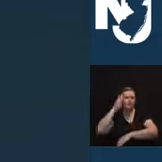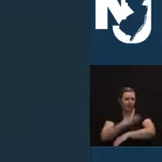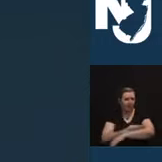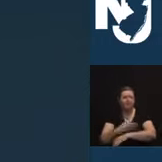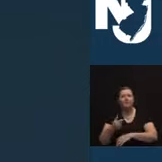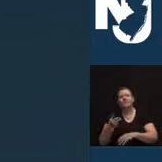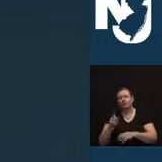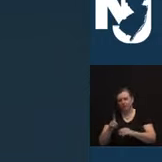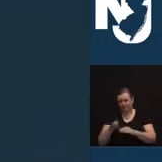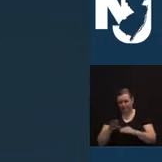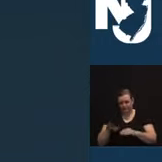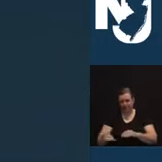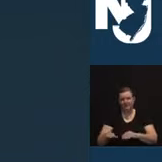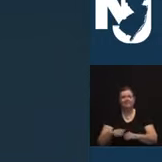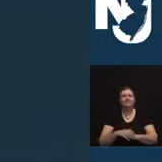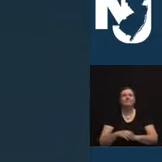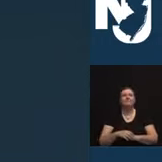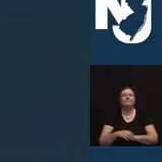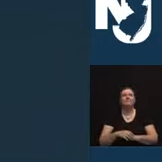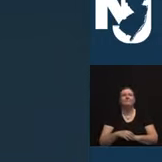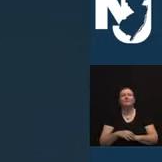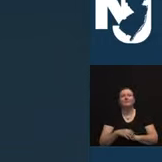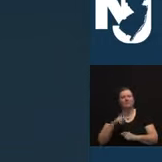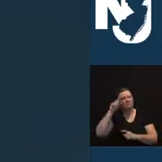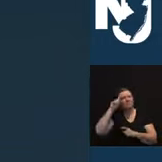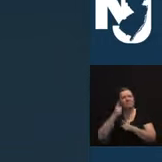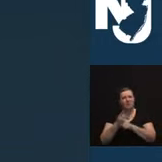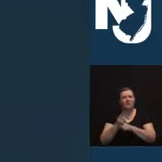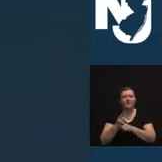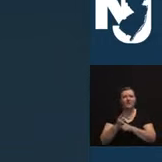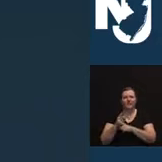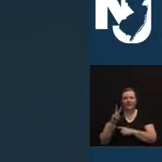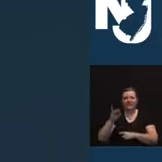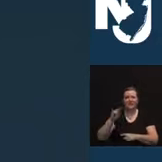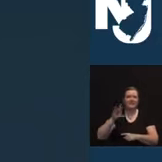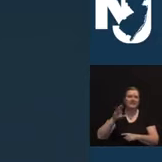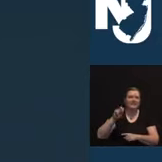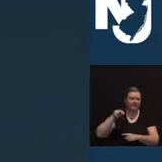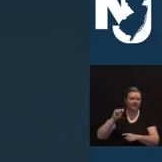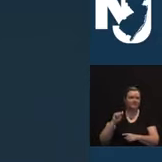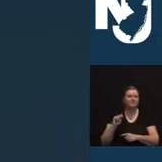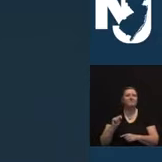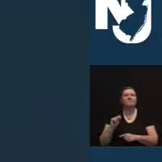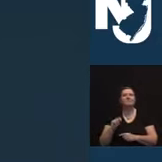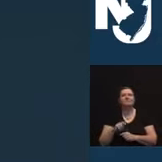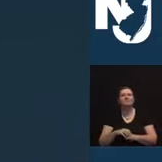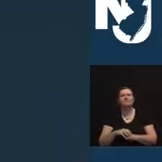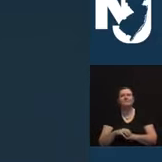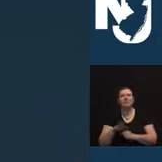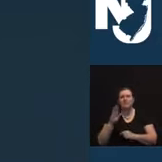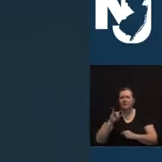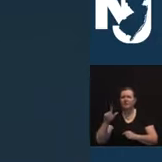Barbara, along with their families. And Bill was my age, 63 years old.